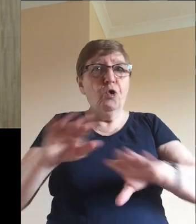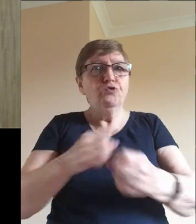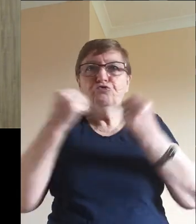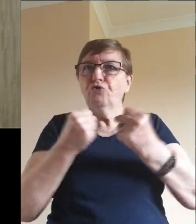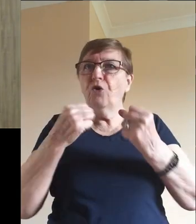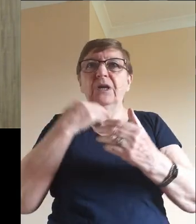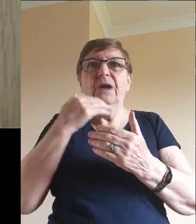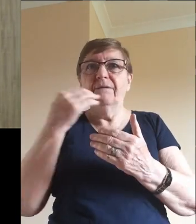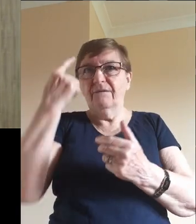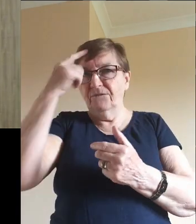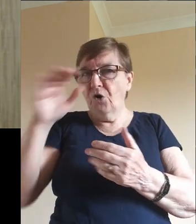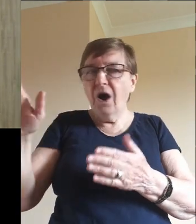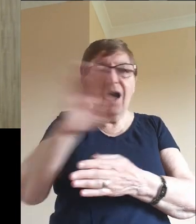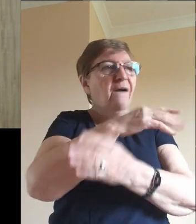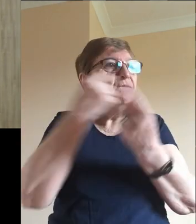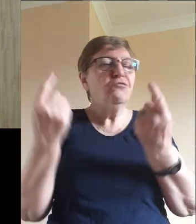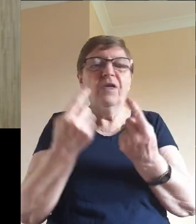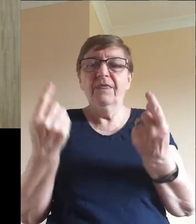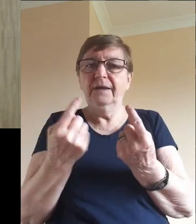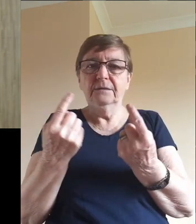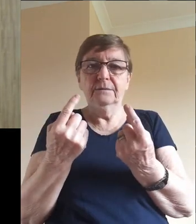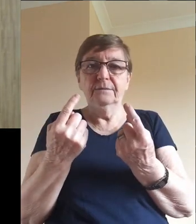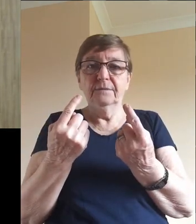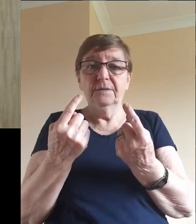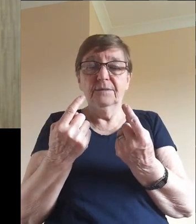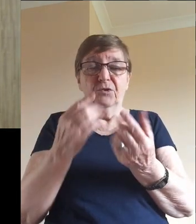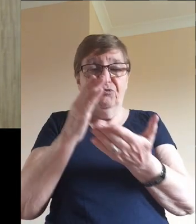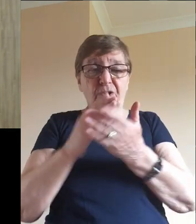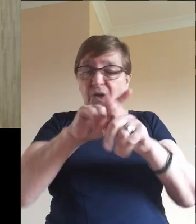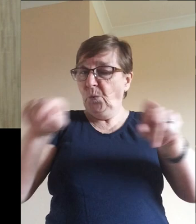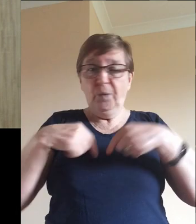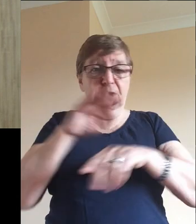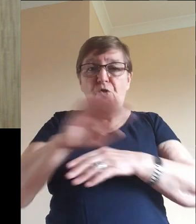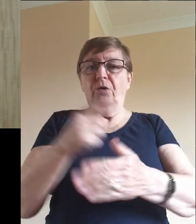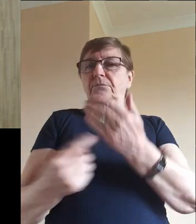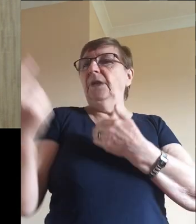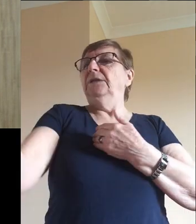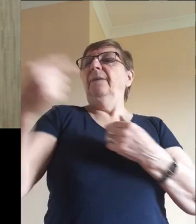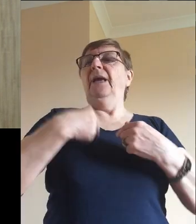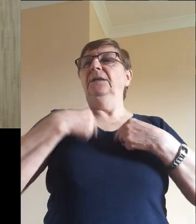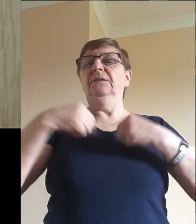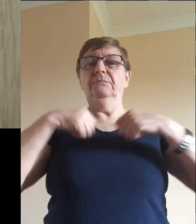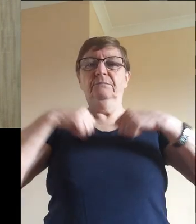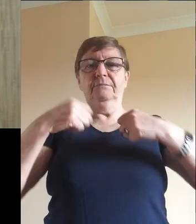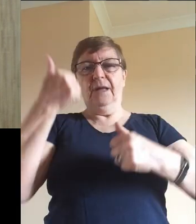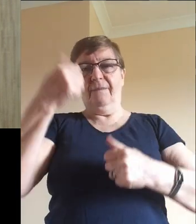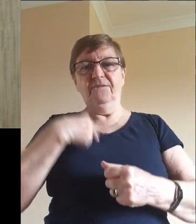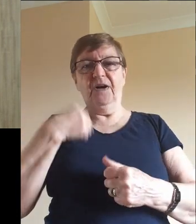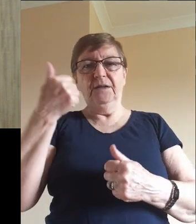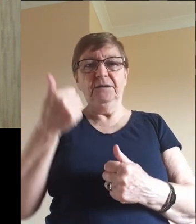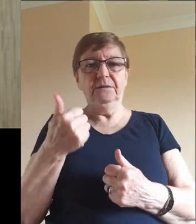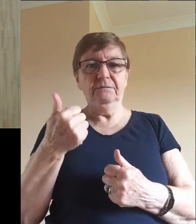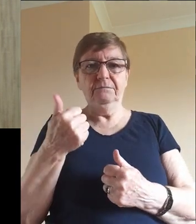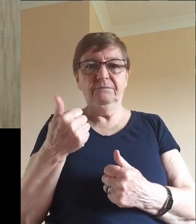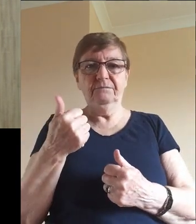for everything, and that we're not as independent and self-managing as we thought we were.